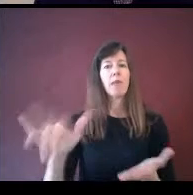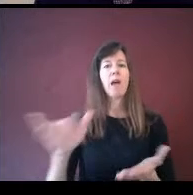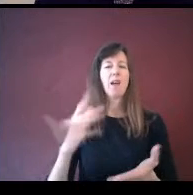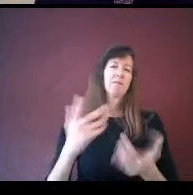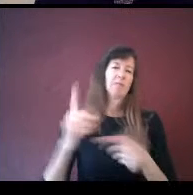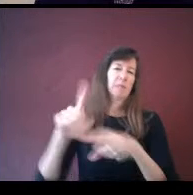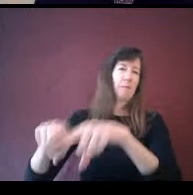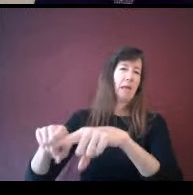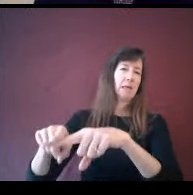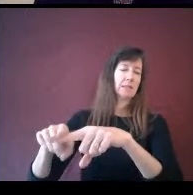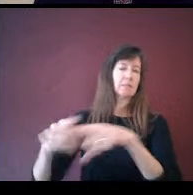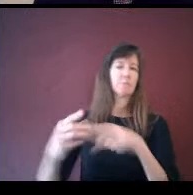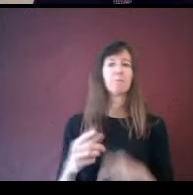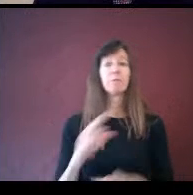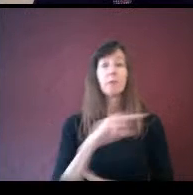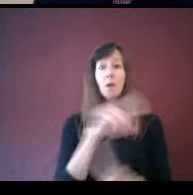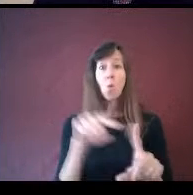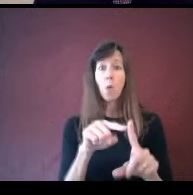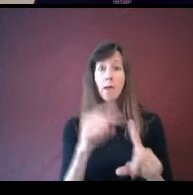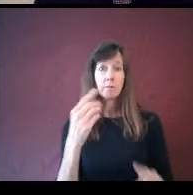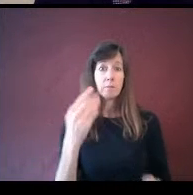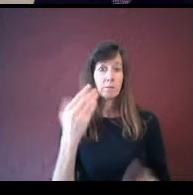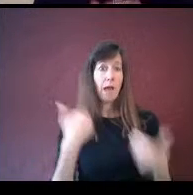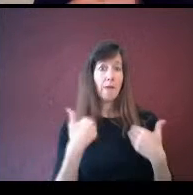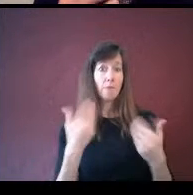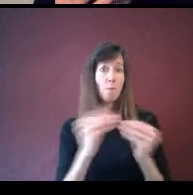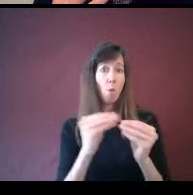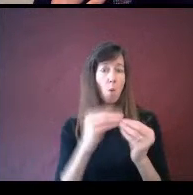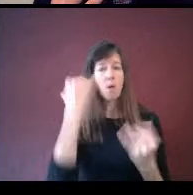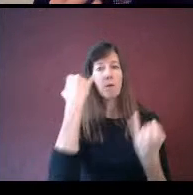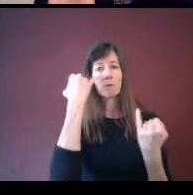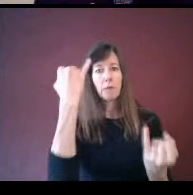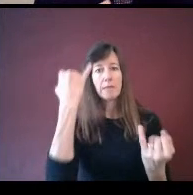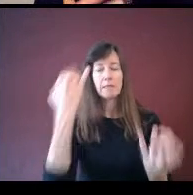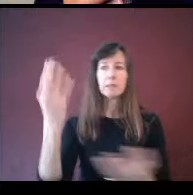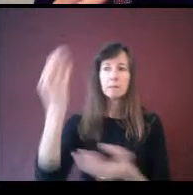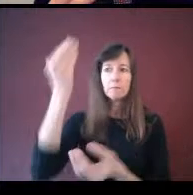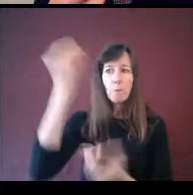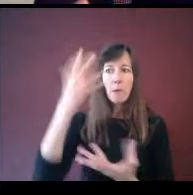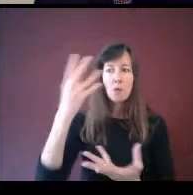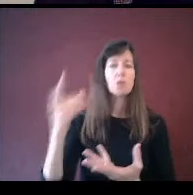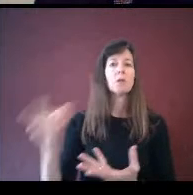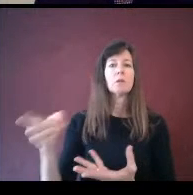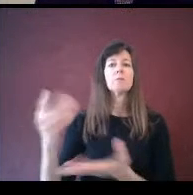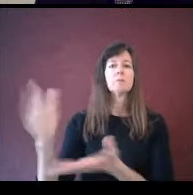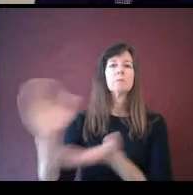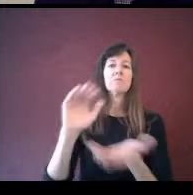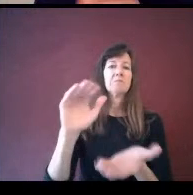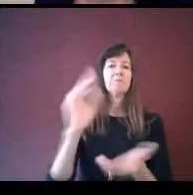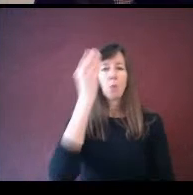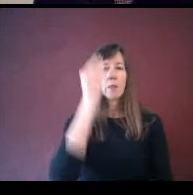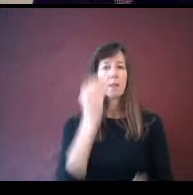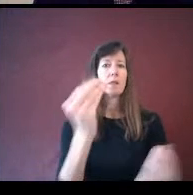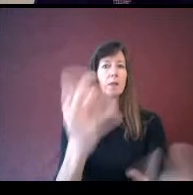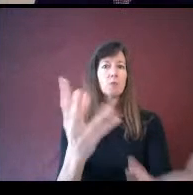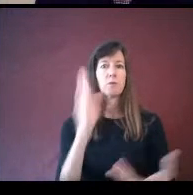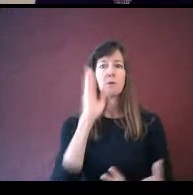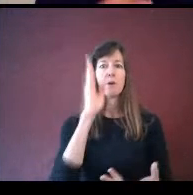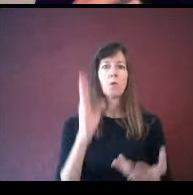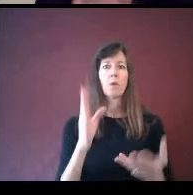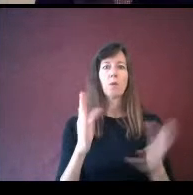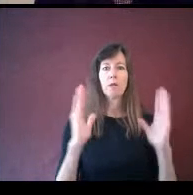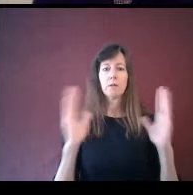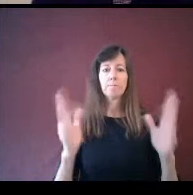details finalized that we can share, we will do that. That will include the timeline, the locations, the plan to